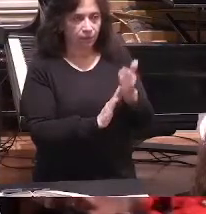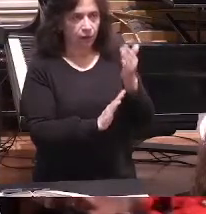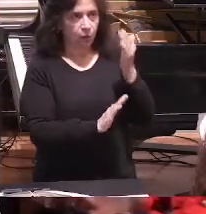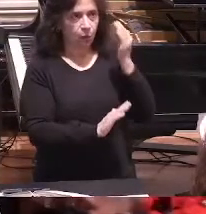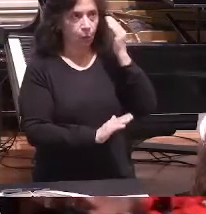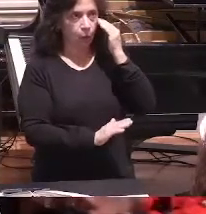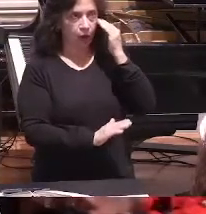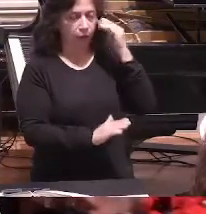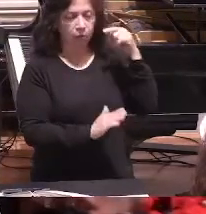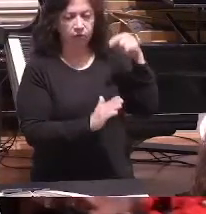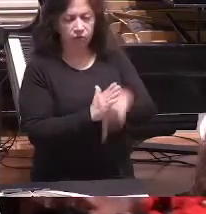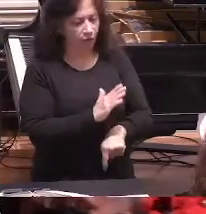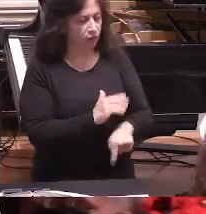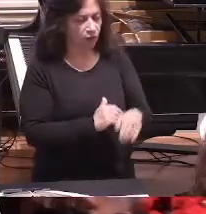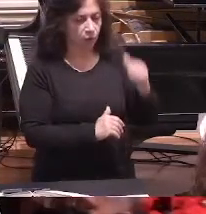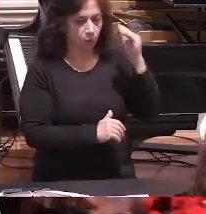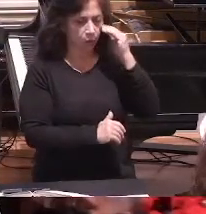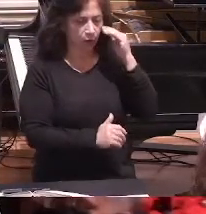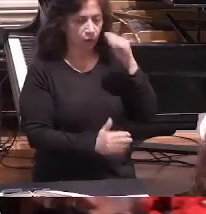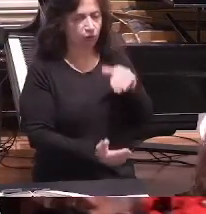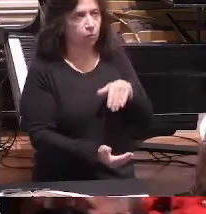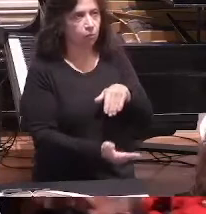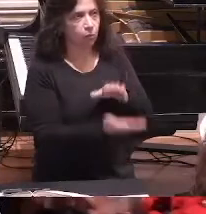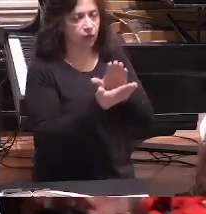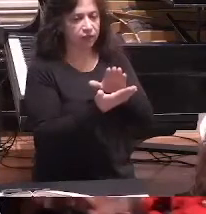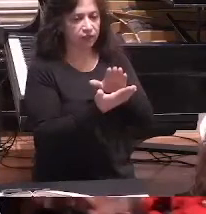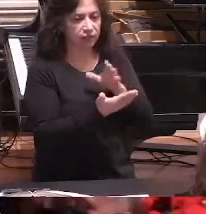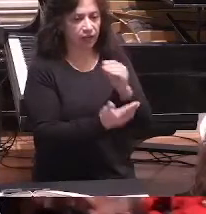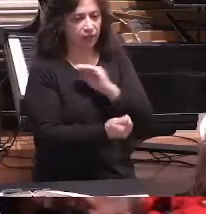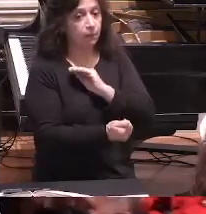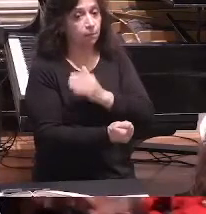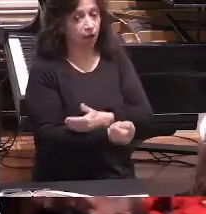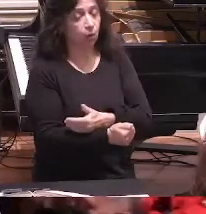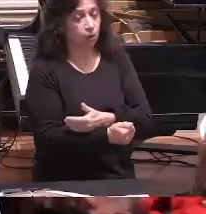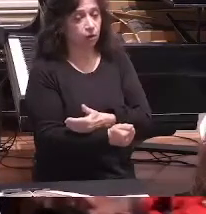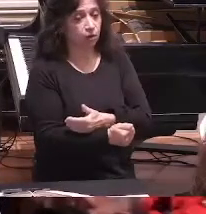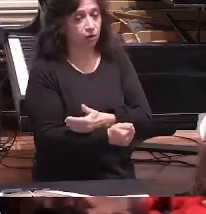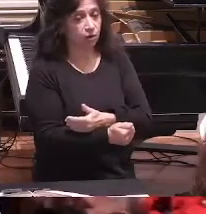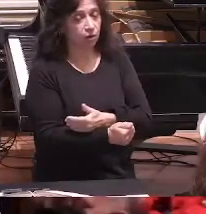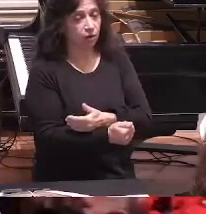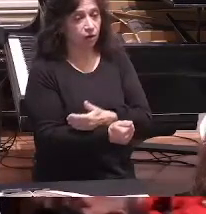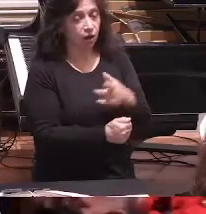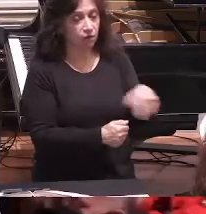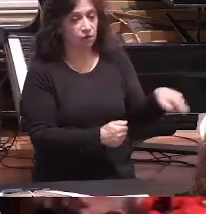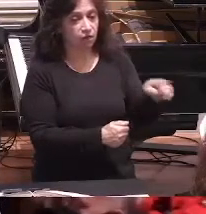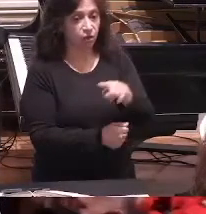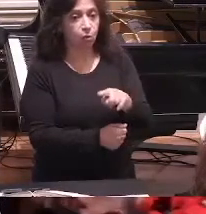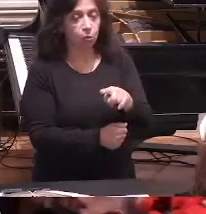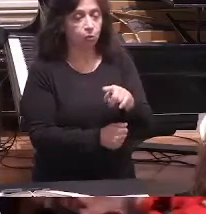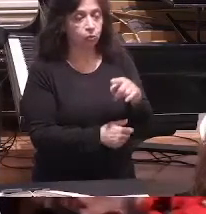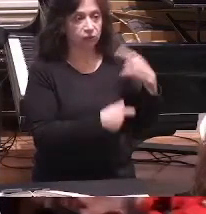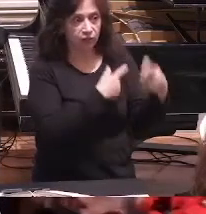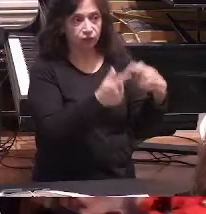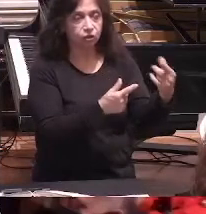aware of the presence and the power of those who have gone before